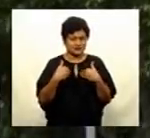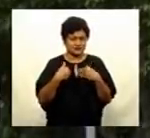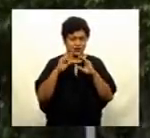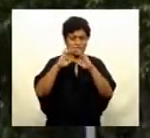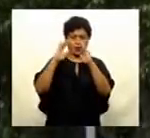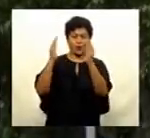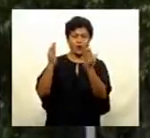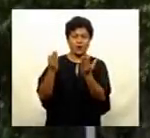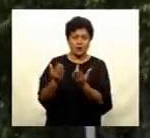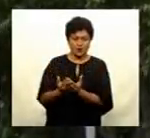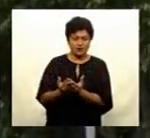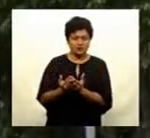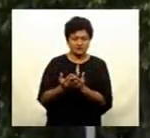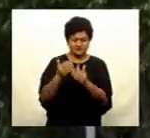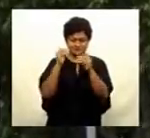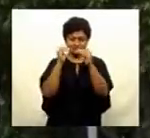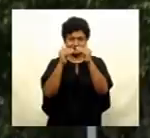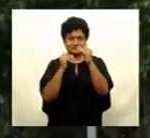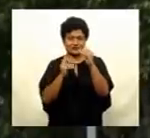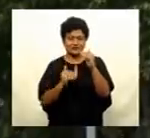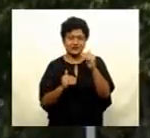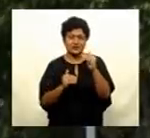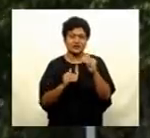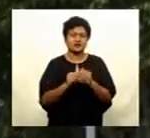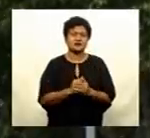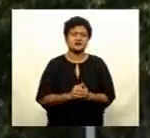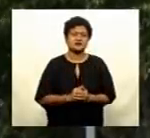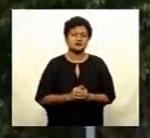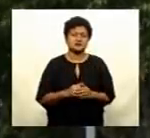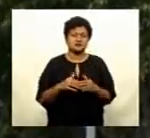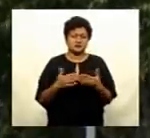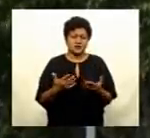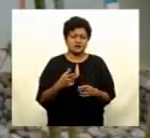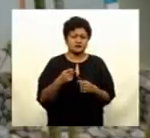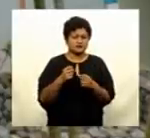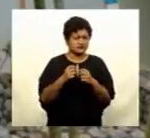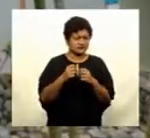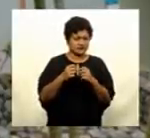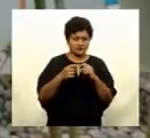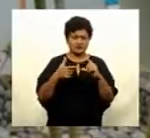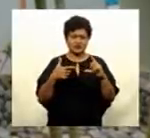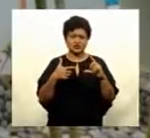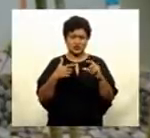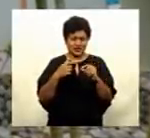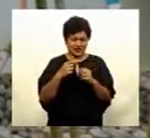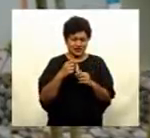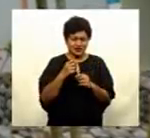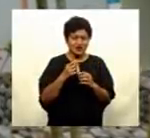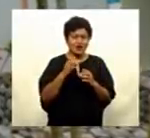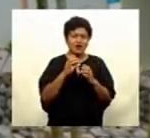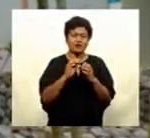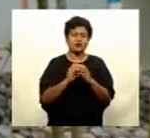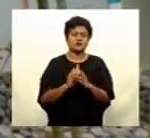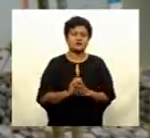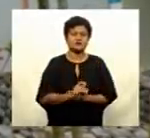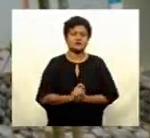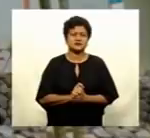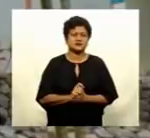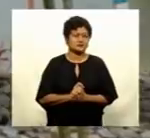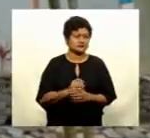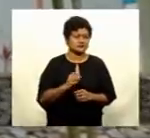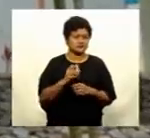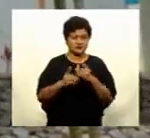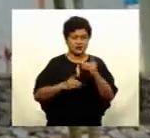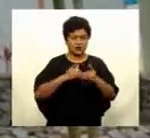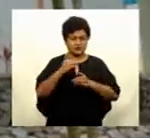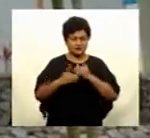Impact ranking system. The achievement was officially cited in a virtual conference by Professor Emeritus of Seoul National University and the